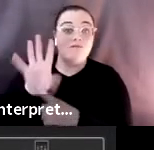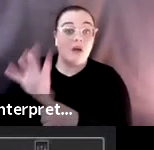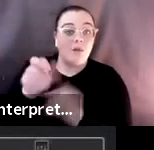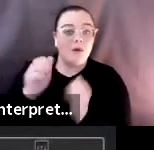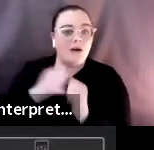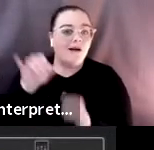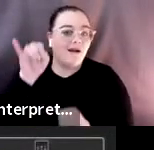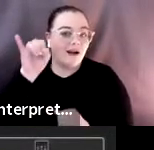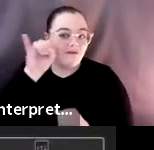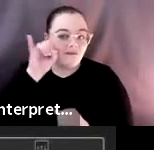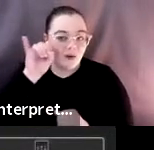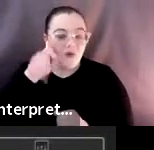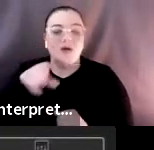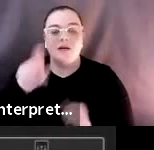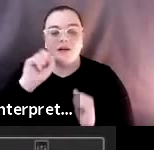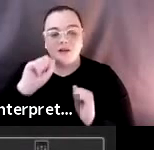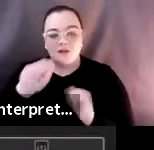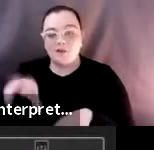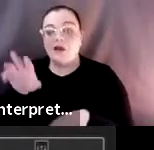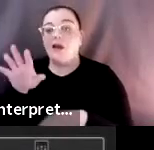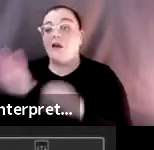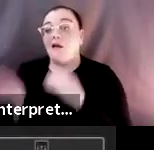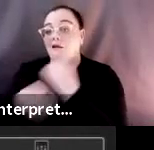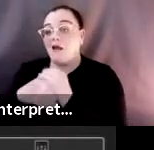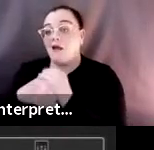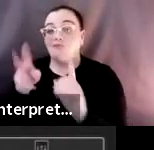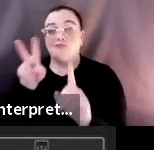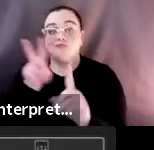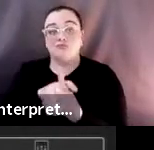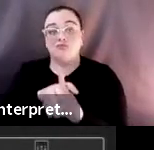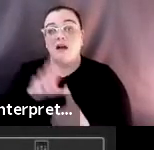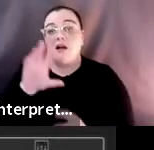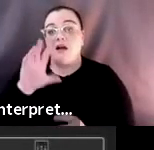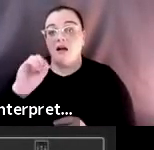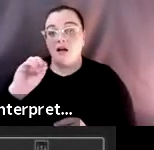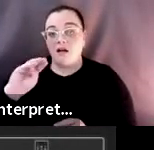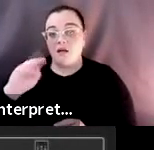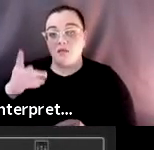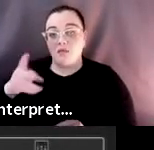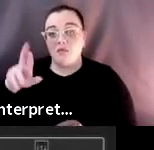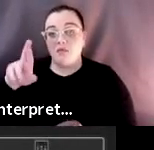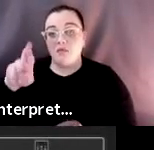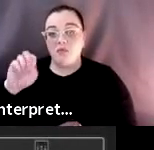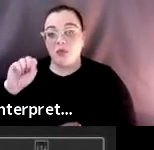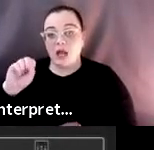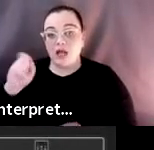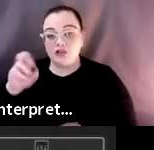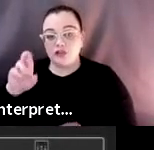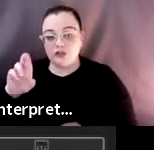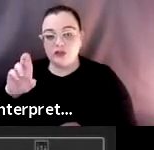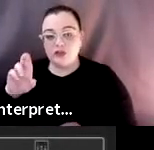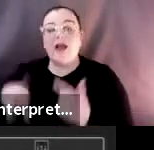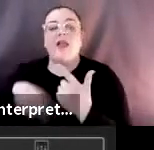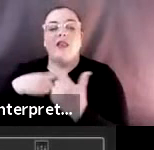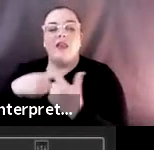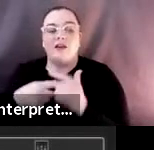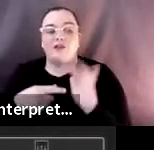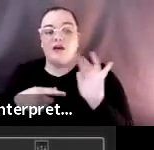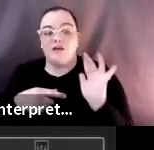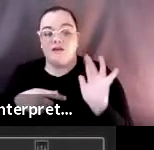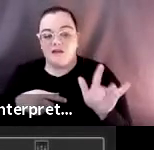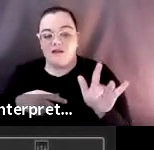is just by applying the compressor to the clip, and then going in, selecting the clip,